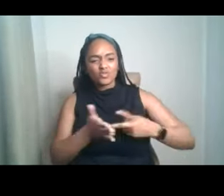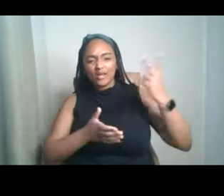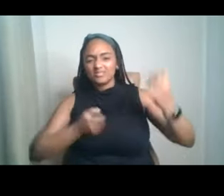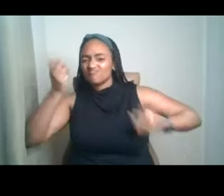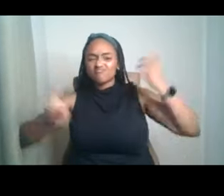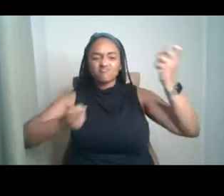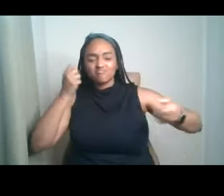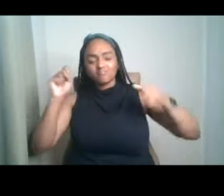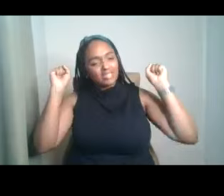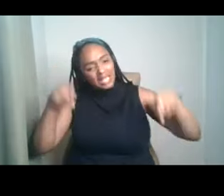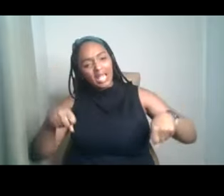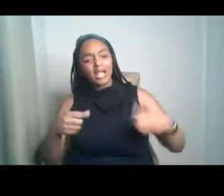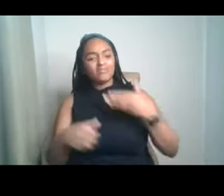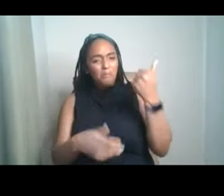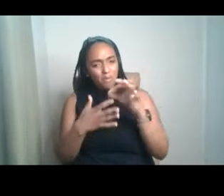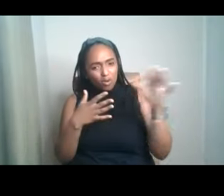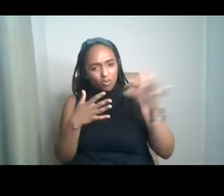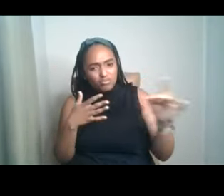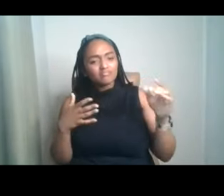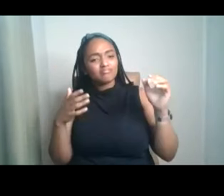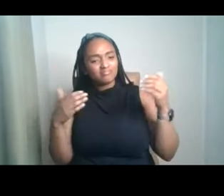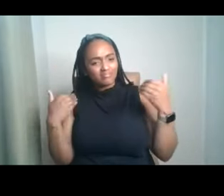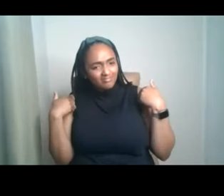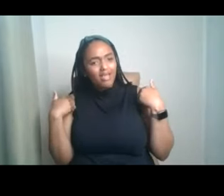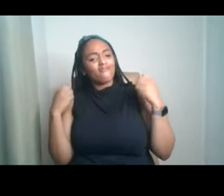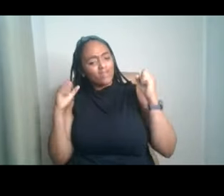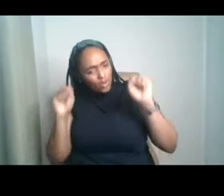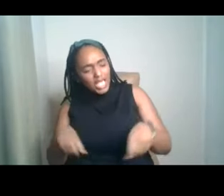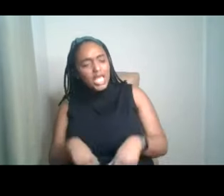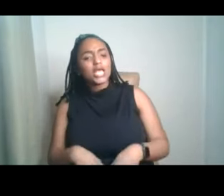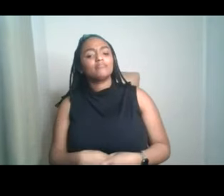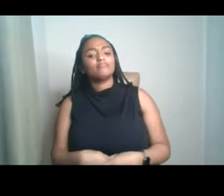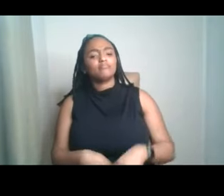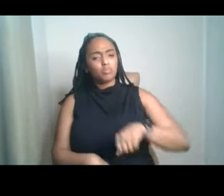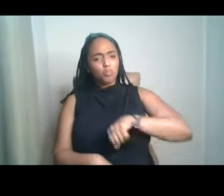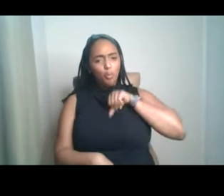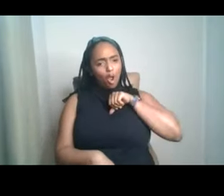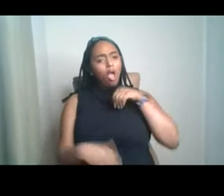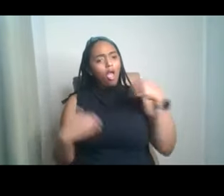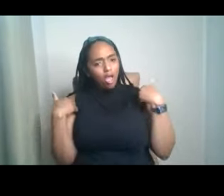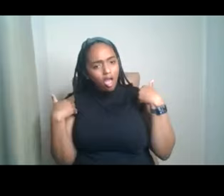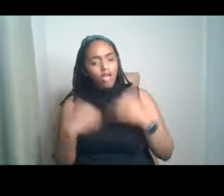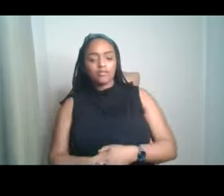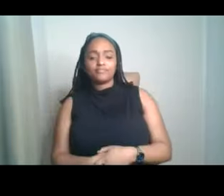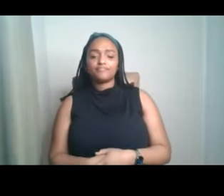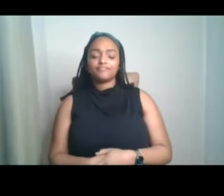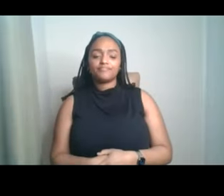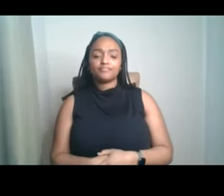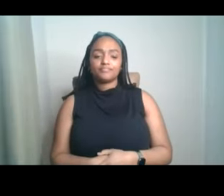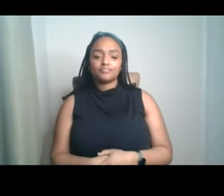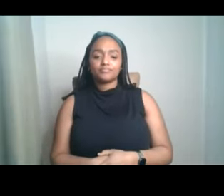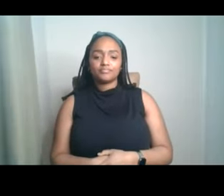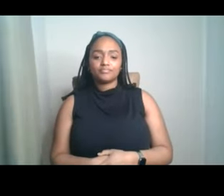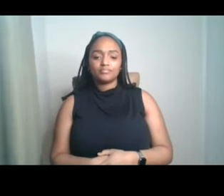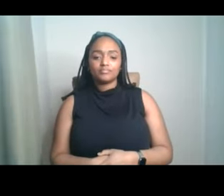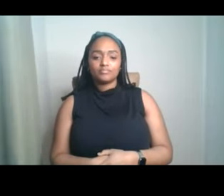can make a better choice. Yeah. We can be proud. Ven conmigo y alcemos una sola voz. Que